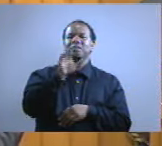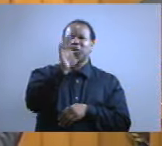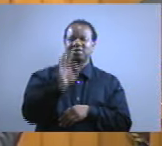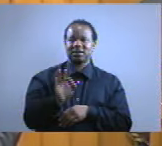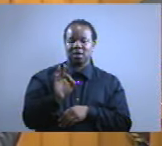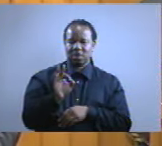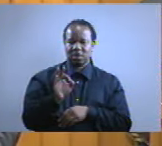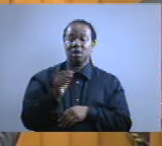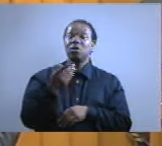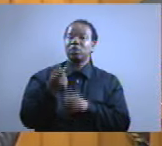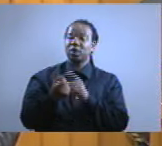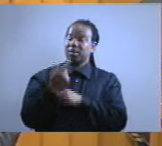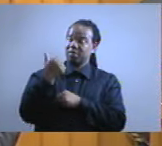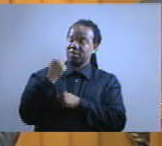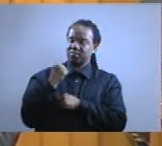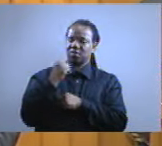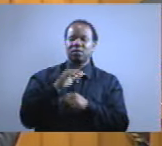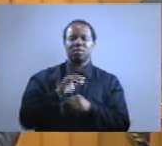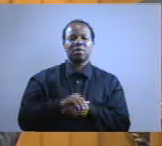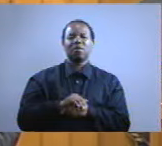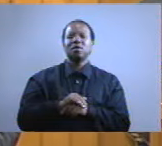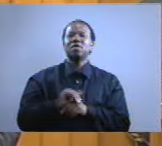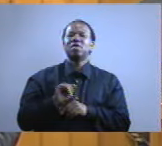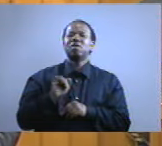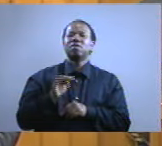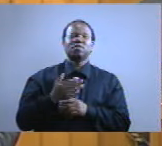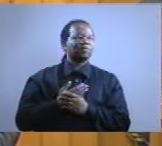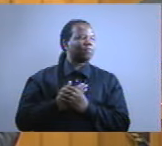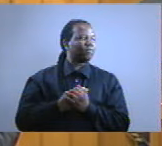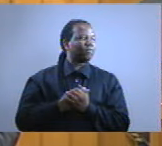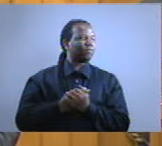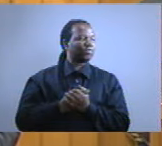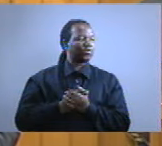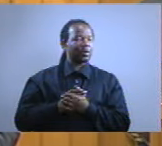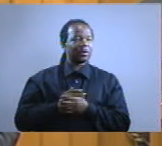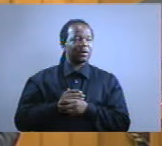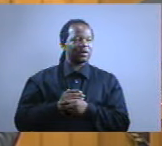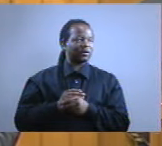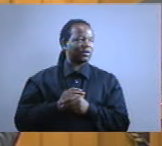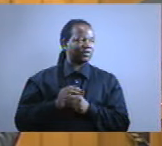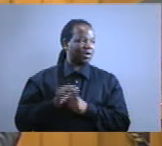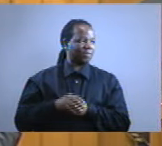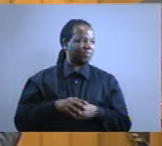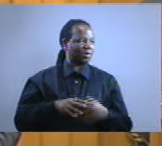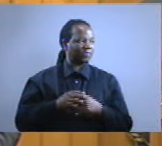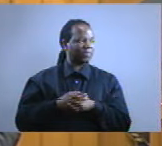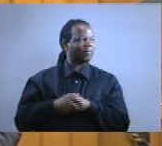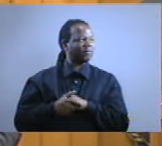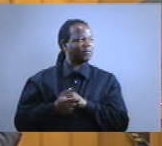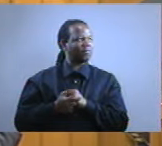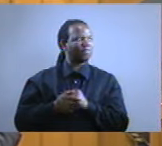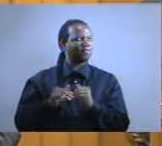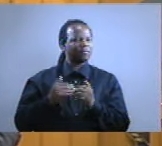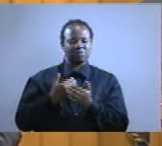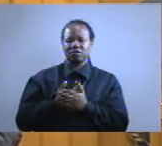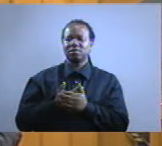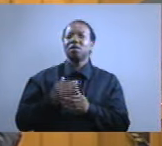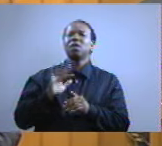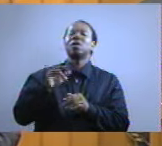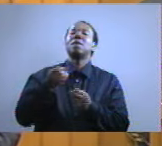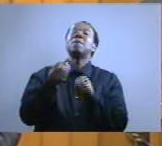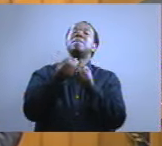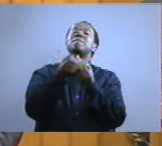If there ever was not an equivocal endorsement that more and more people are coming to